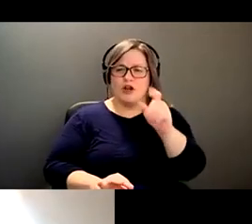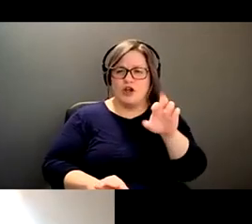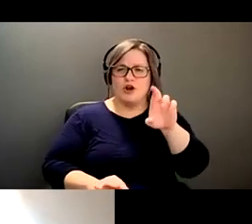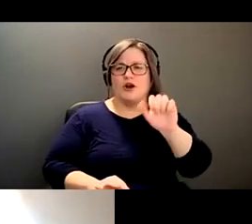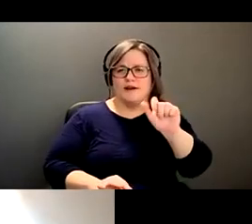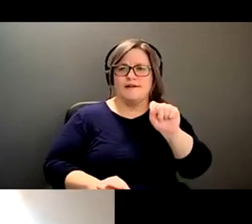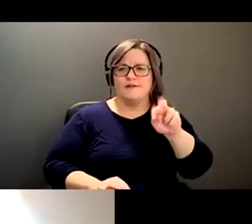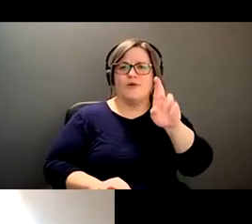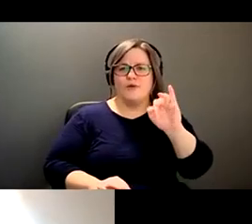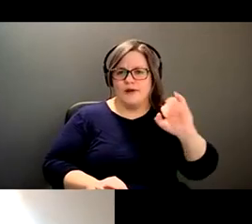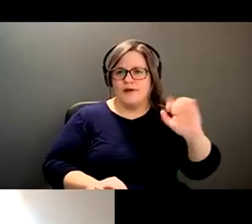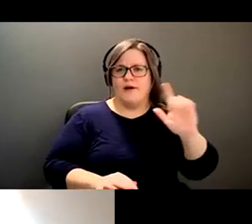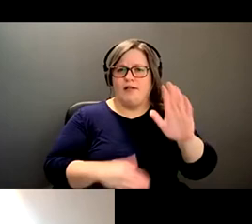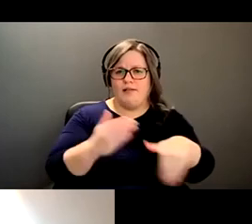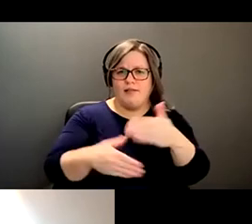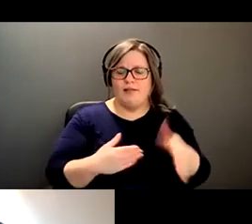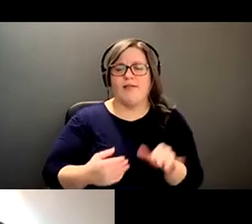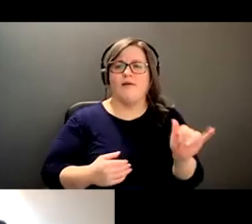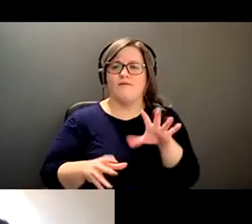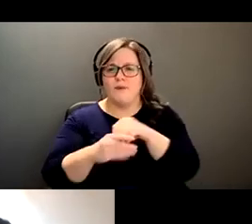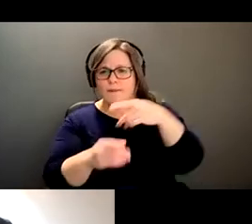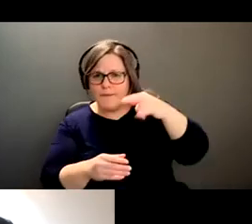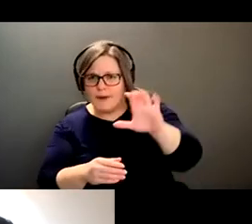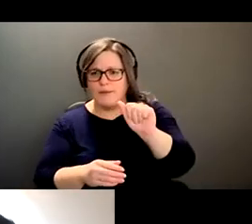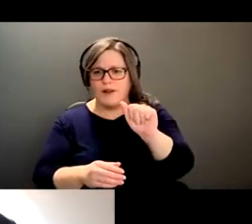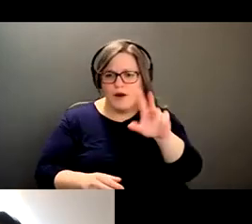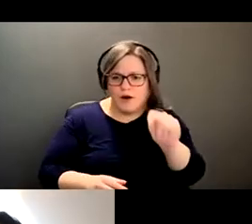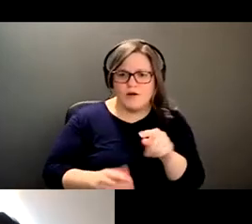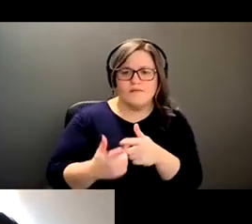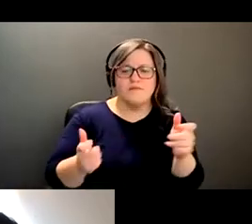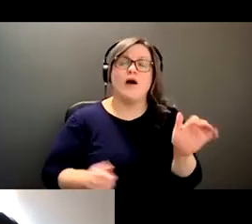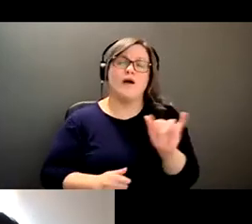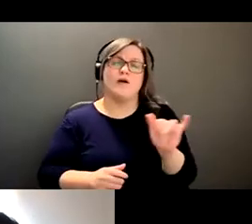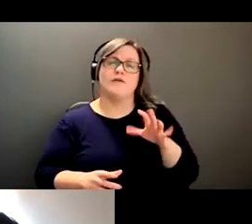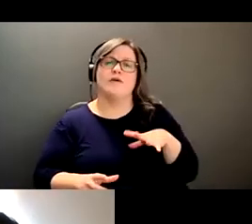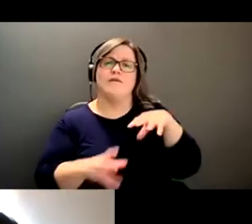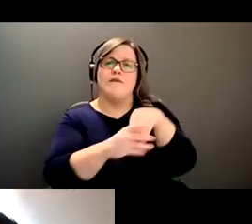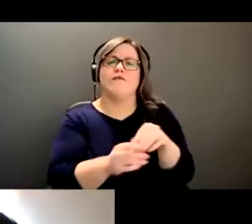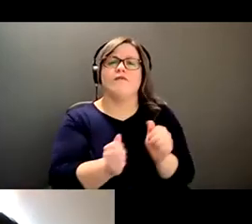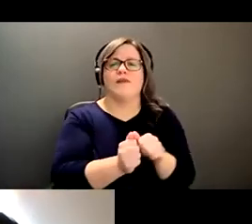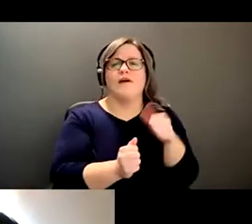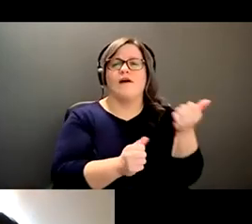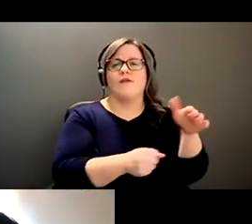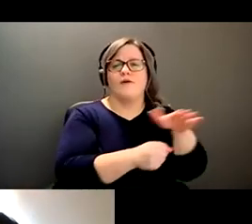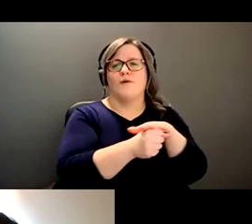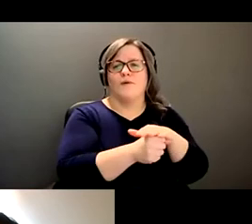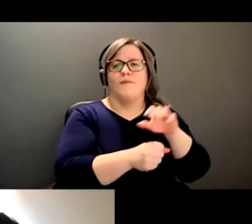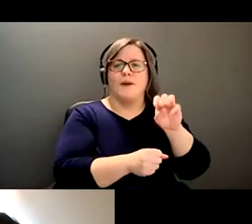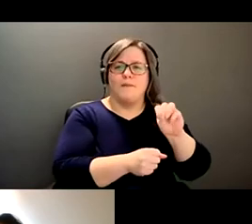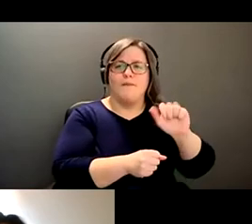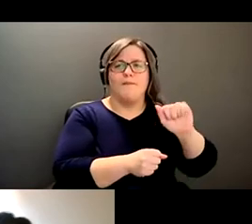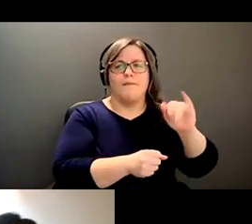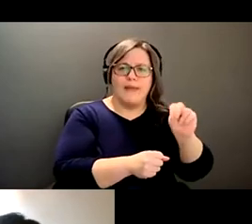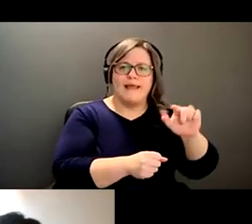art installations across the Lower Mainland with the Vancouver Biennale for 5 years. And before that, I worked in a museum in a very